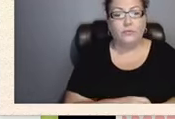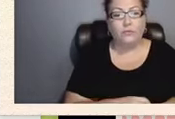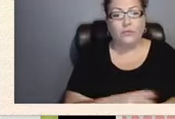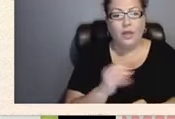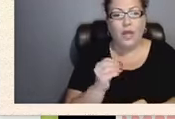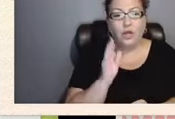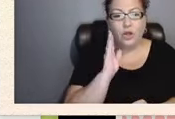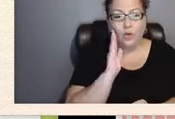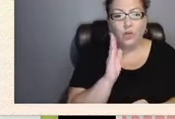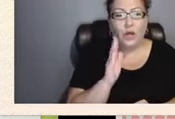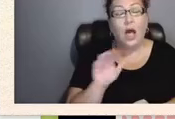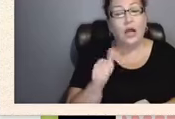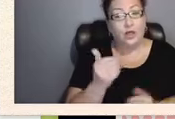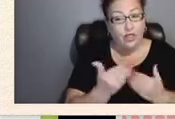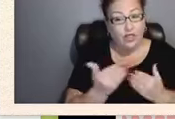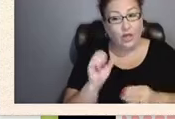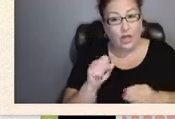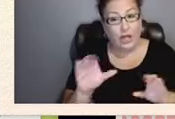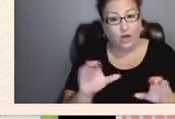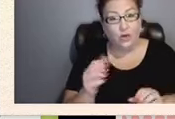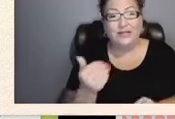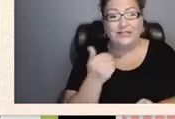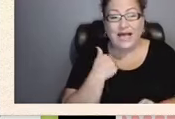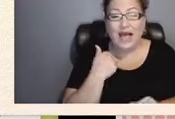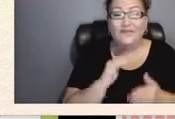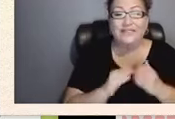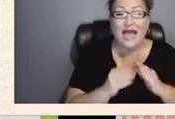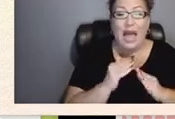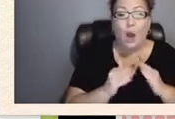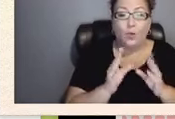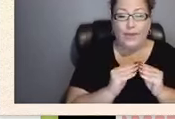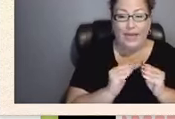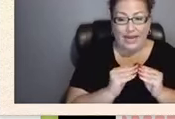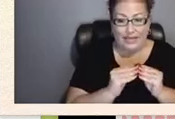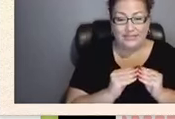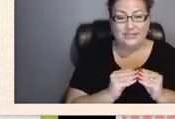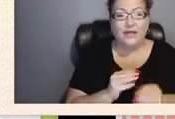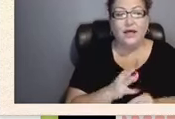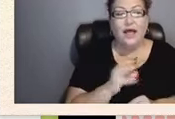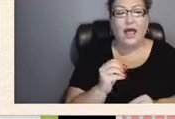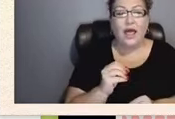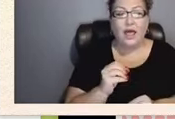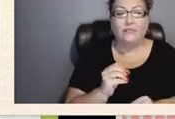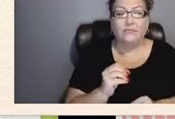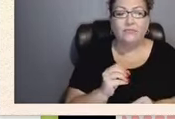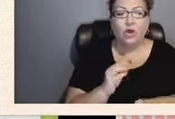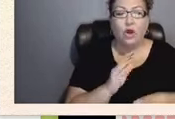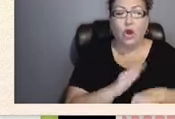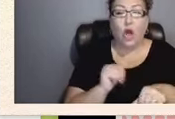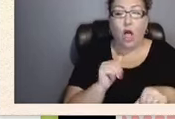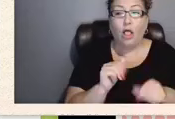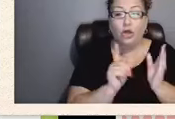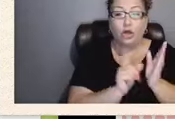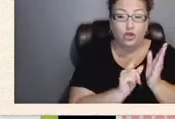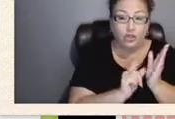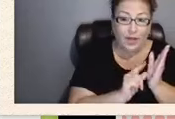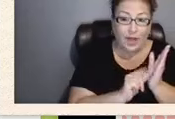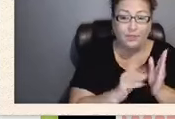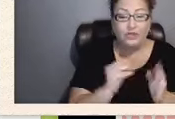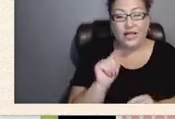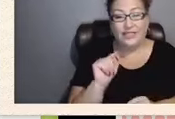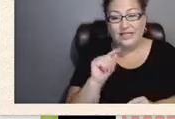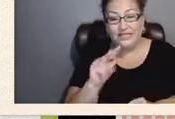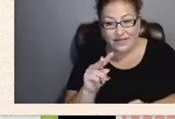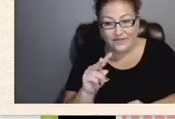another thing you can do is have town meetings and call newspapers and call the TV stations.